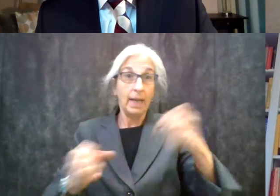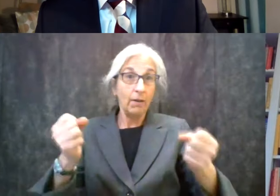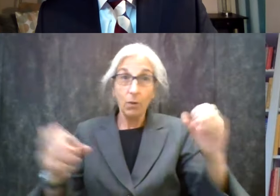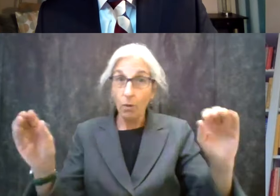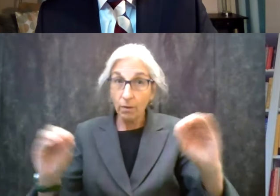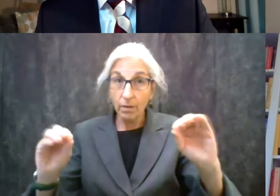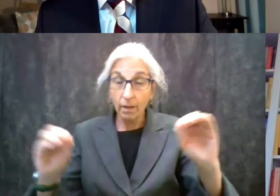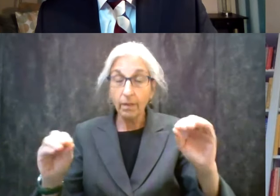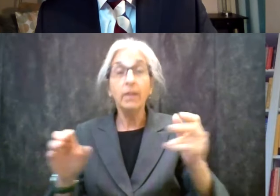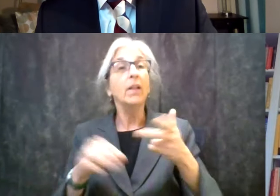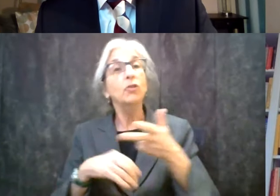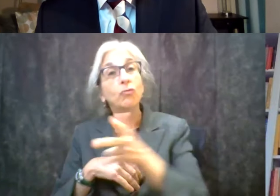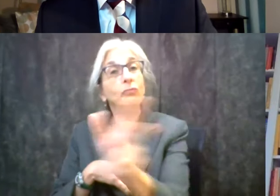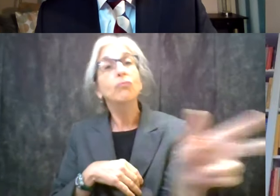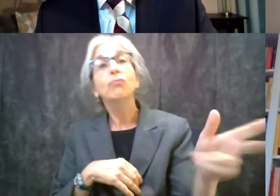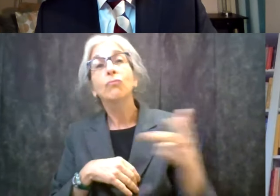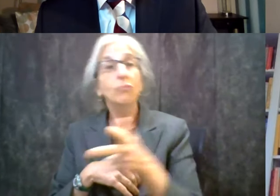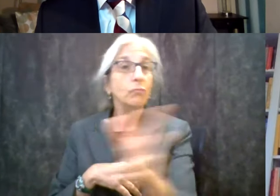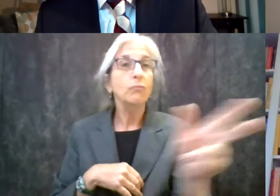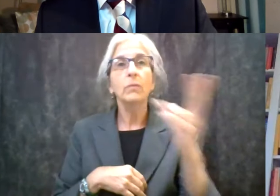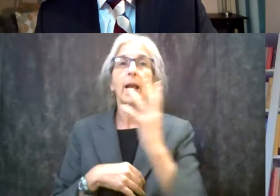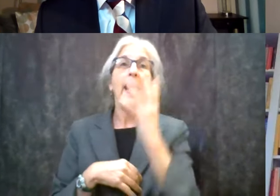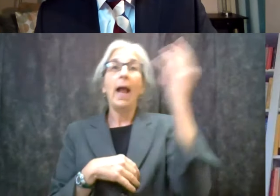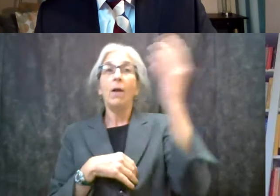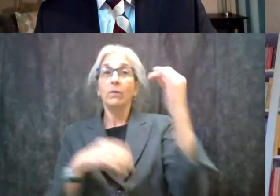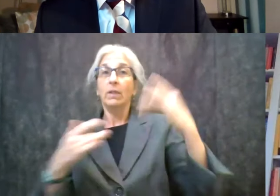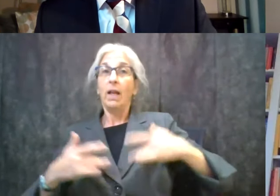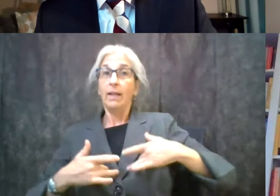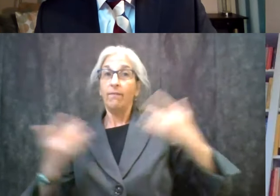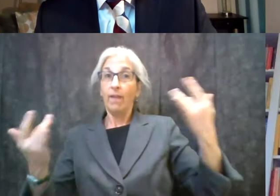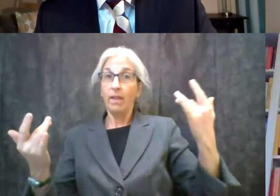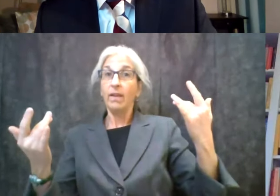and everything was held outside, and